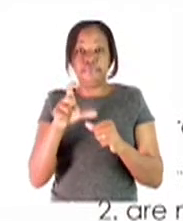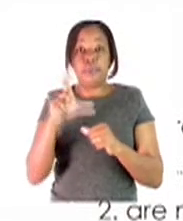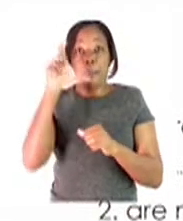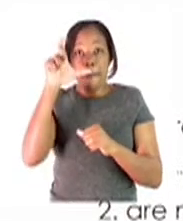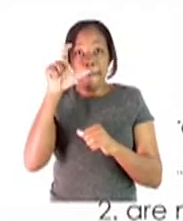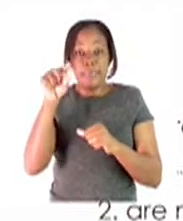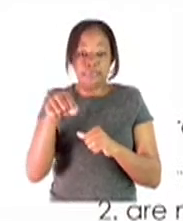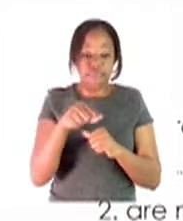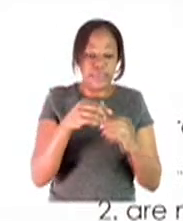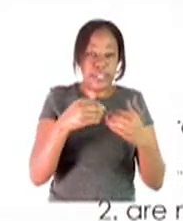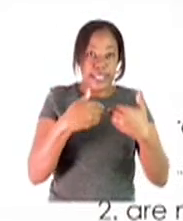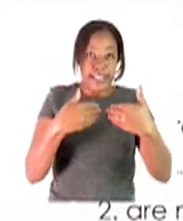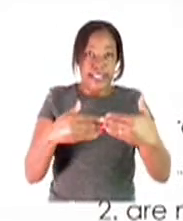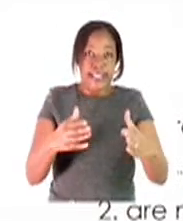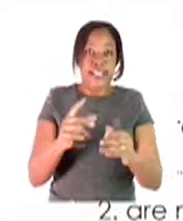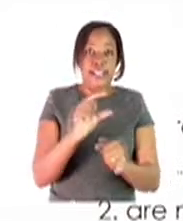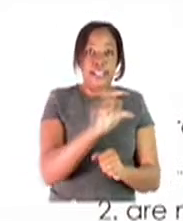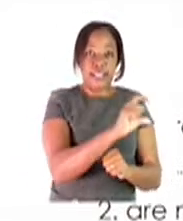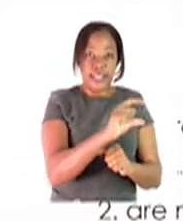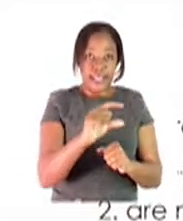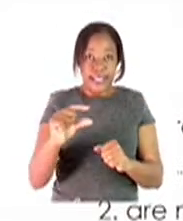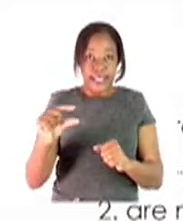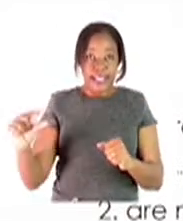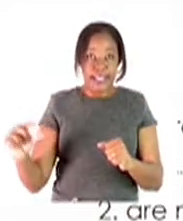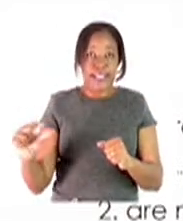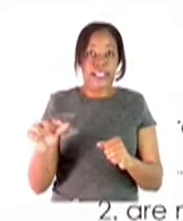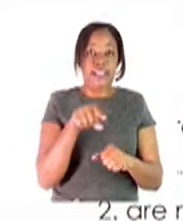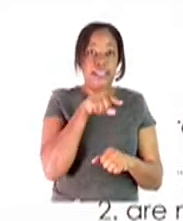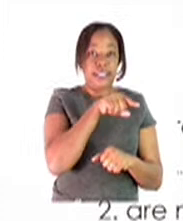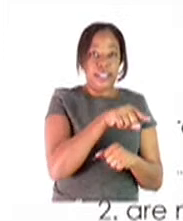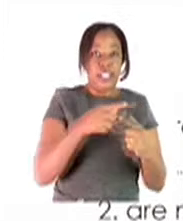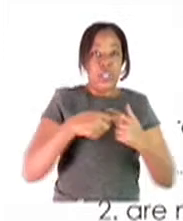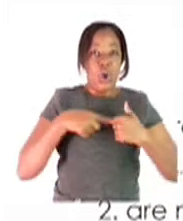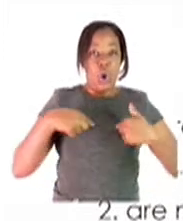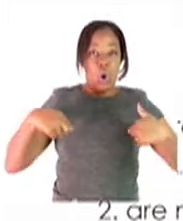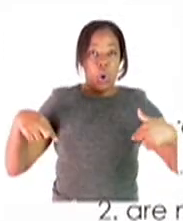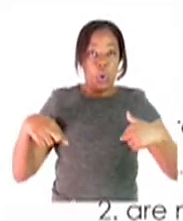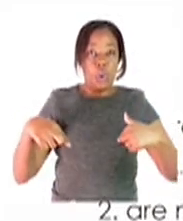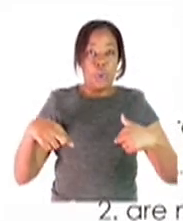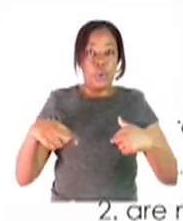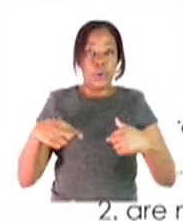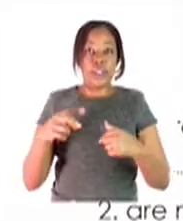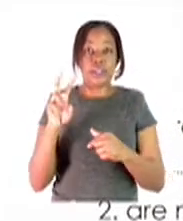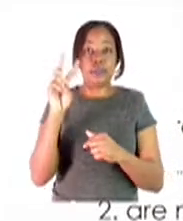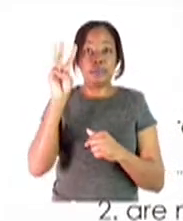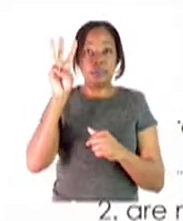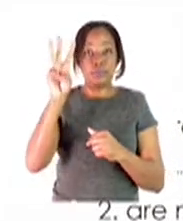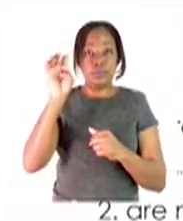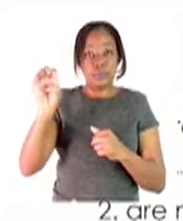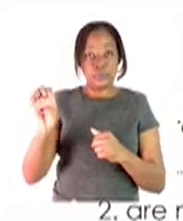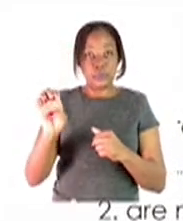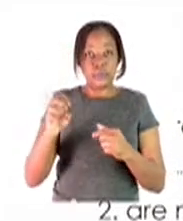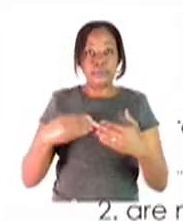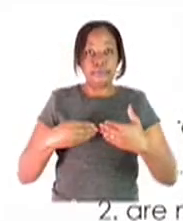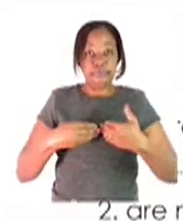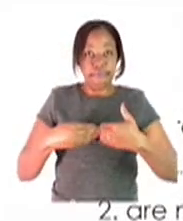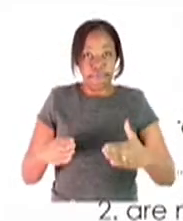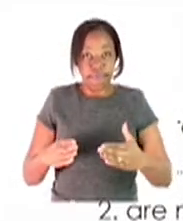The we is starting with a capital letter. So I think we should be the first word to start this